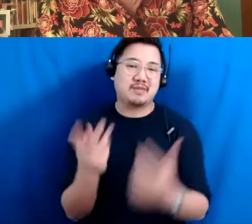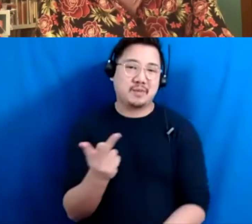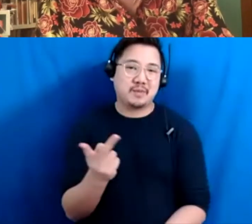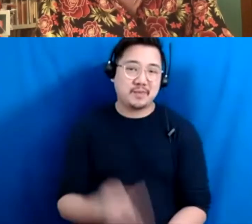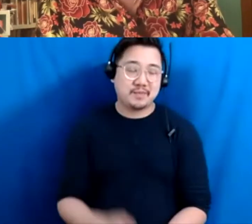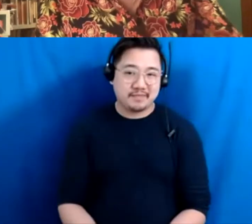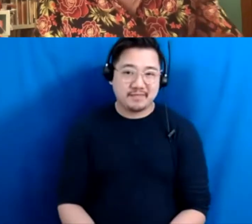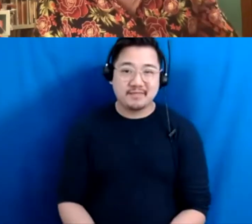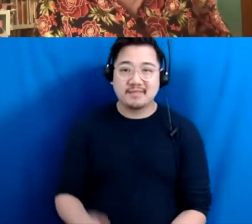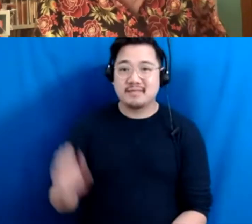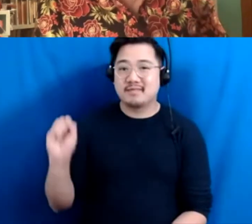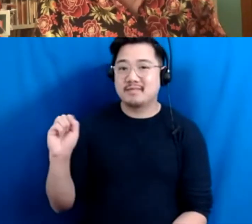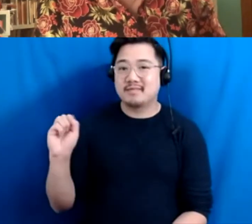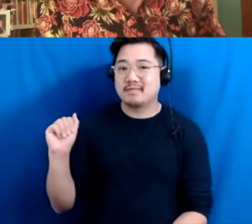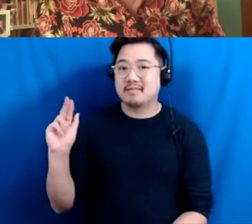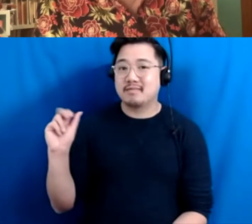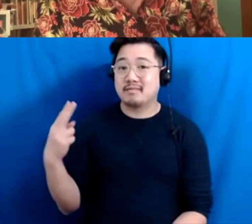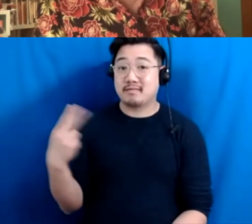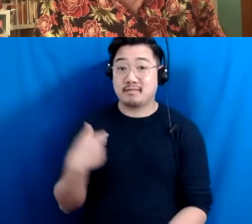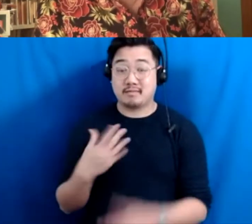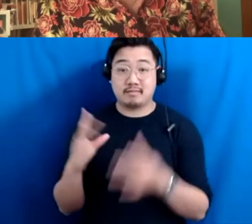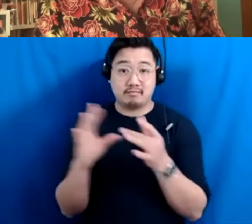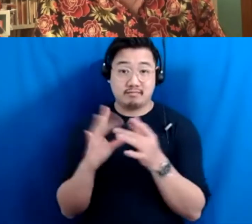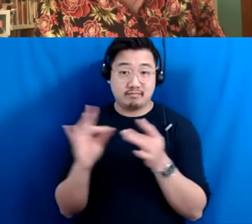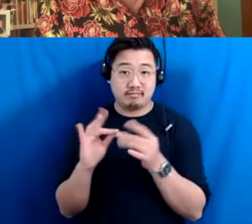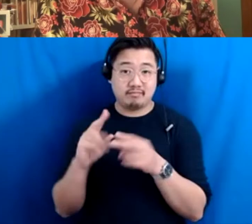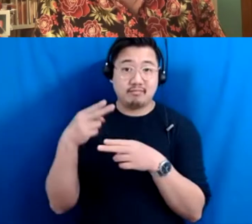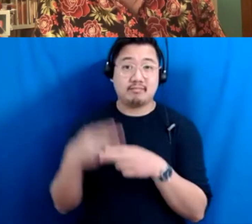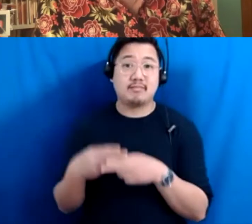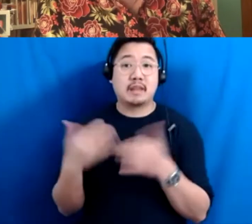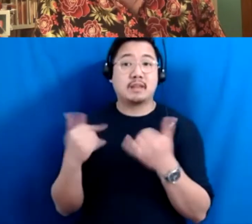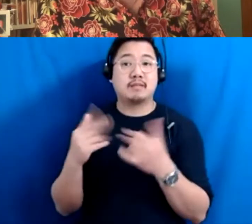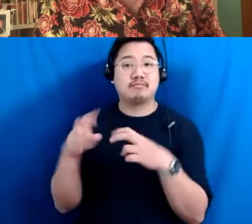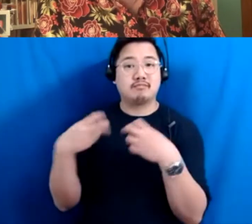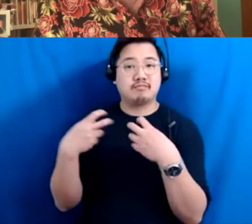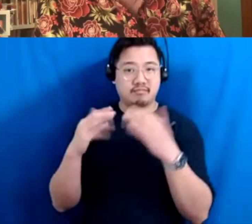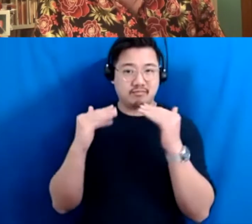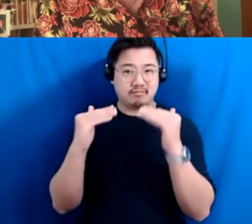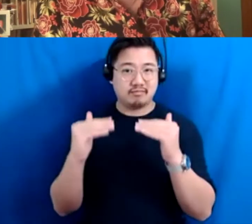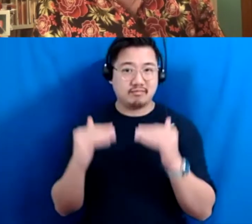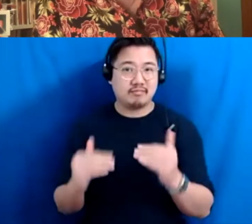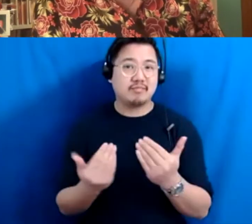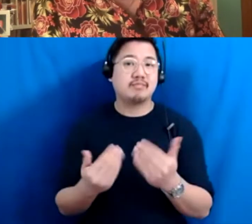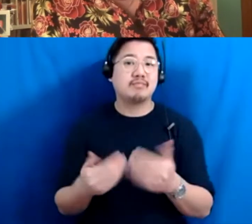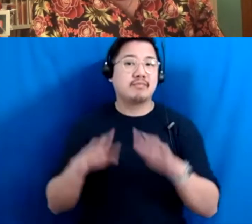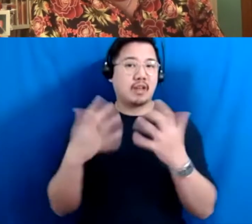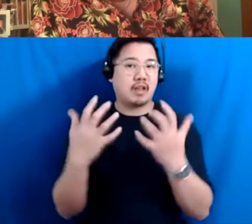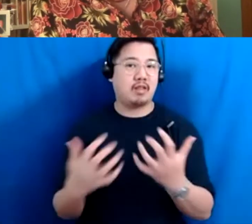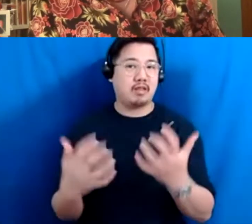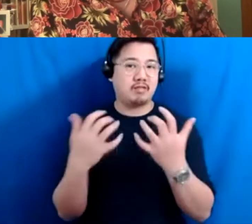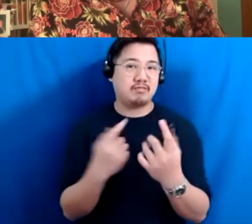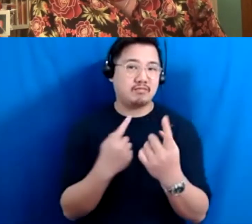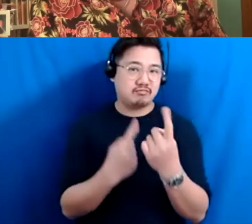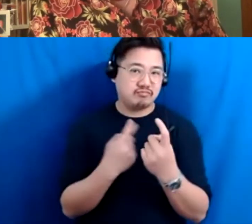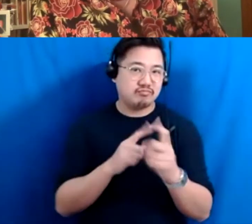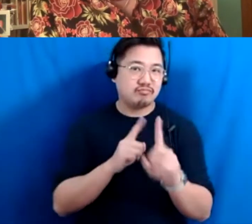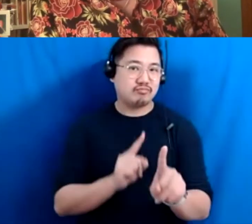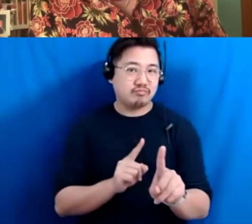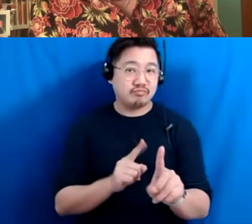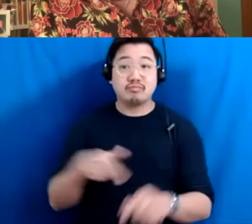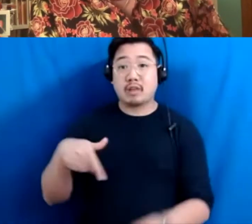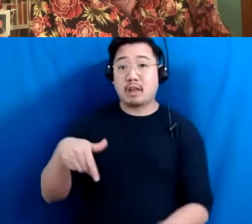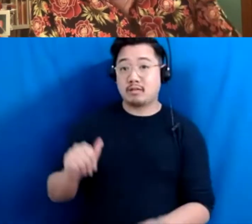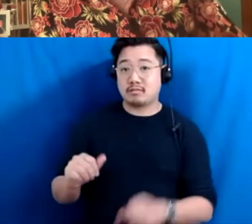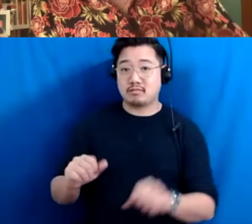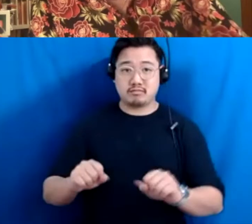Sarah mentioned, I'm going to shift us to audience Q&A. If you have questions, drop them in the Q&A box. I'll read them out and we will get